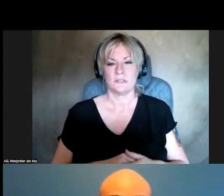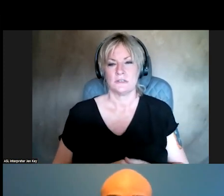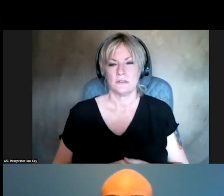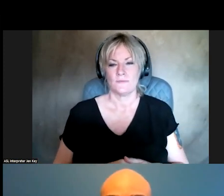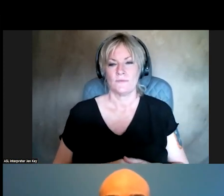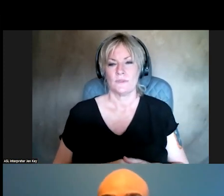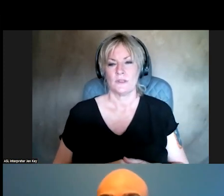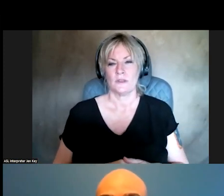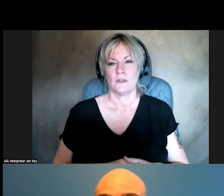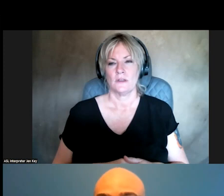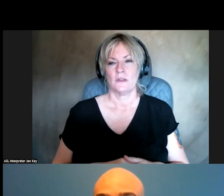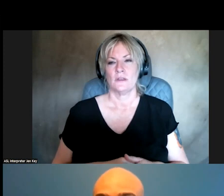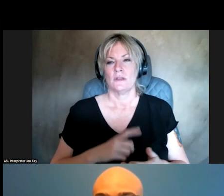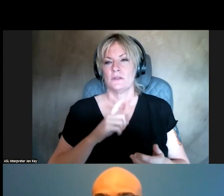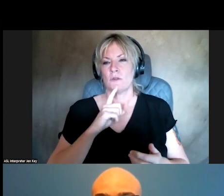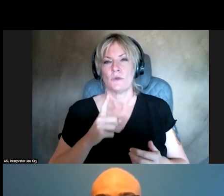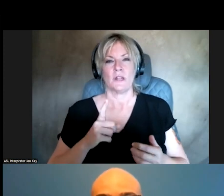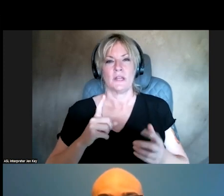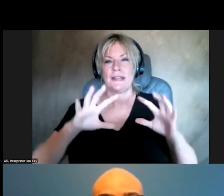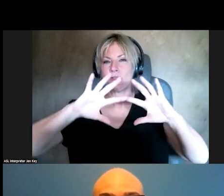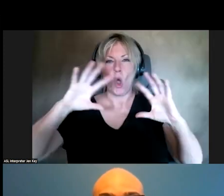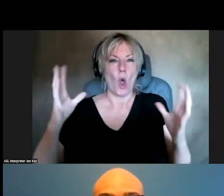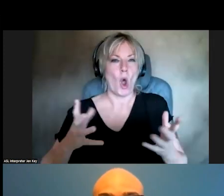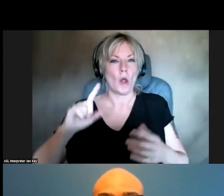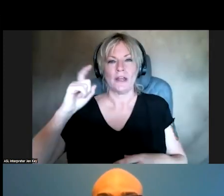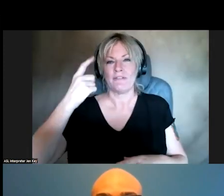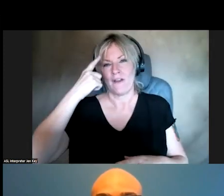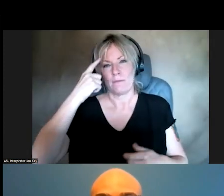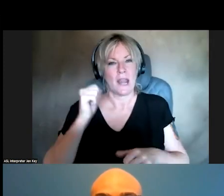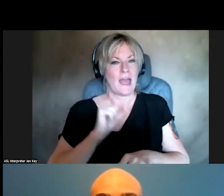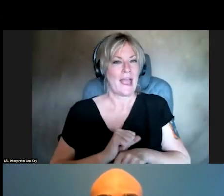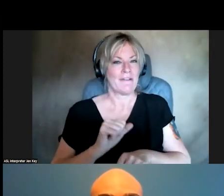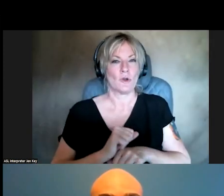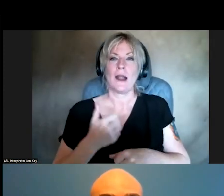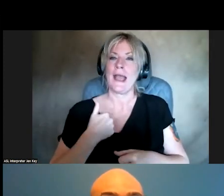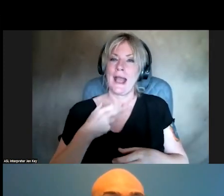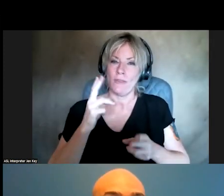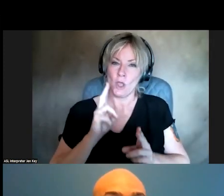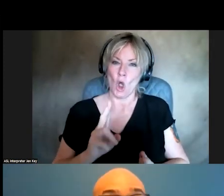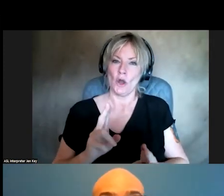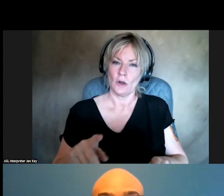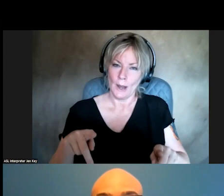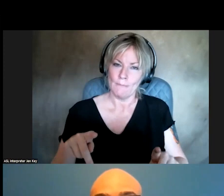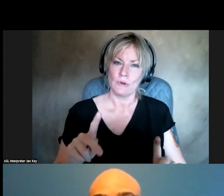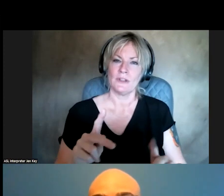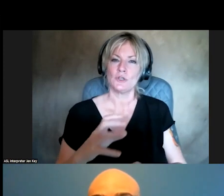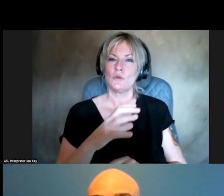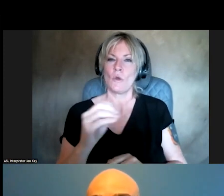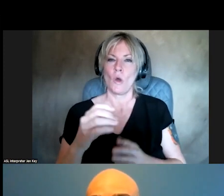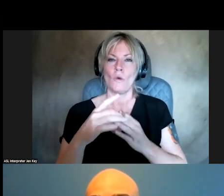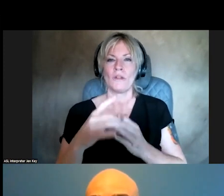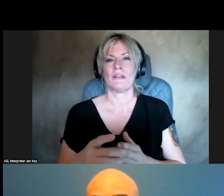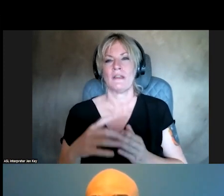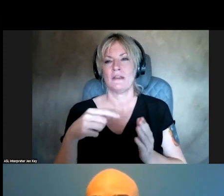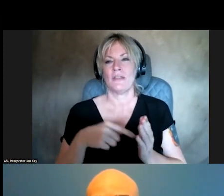is really an all of government effort. I had the honor and the privilege to co-lead